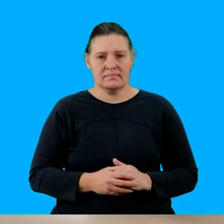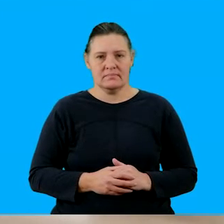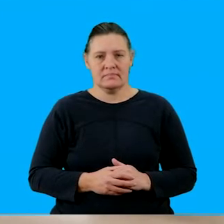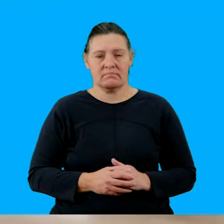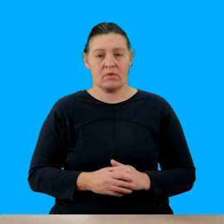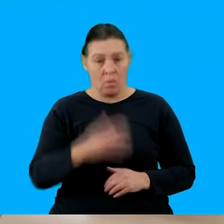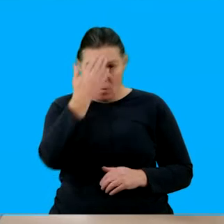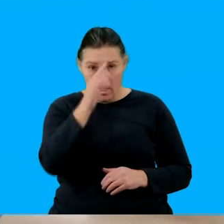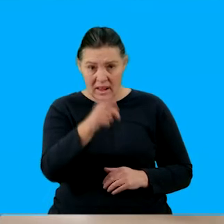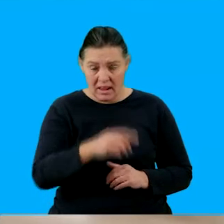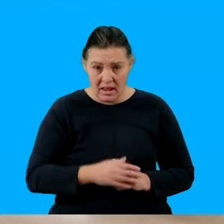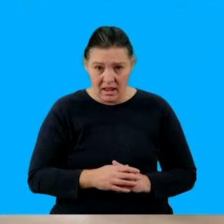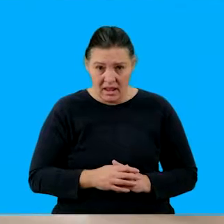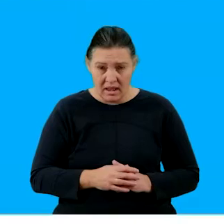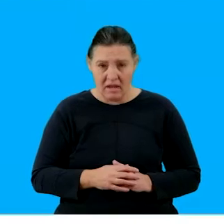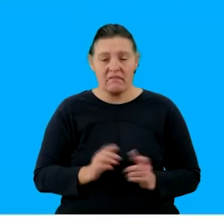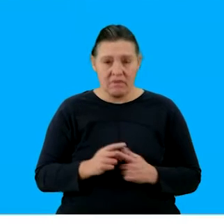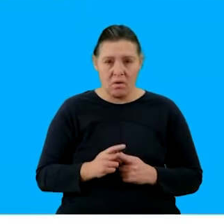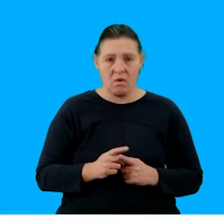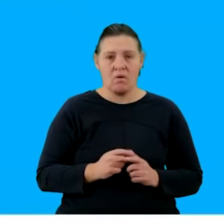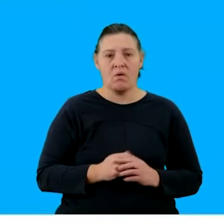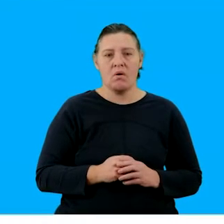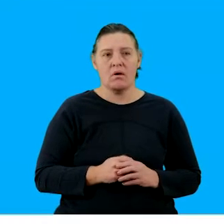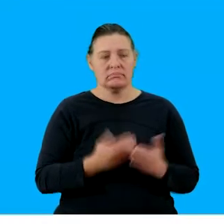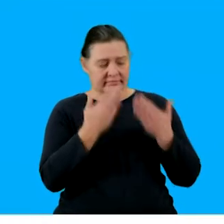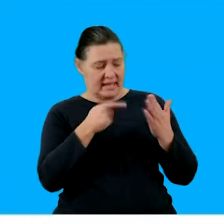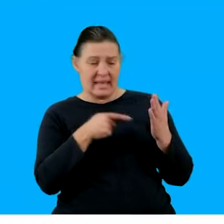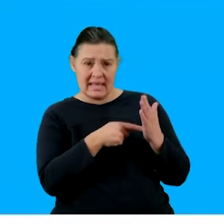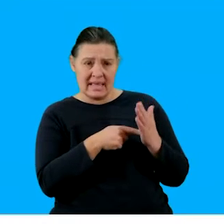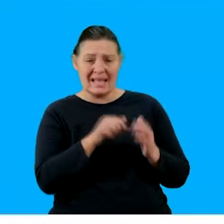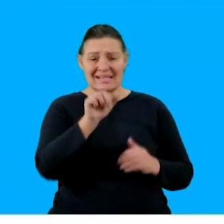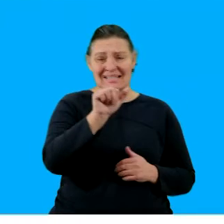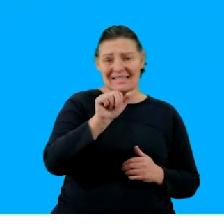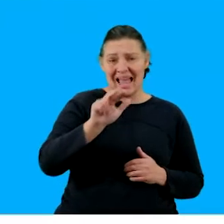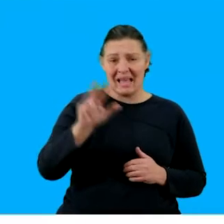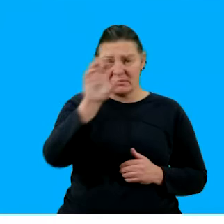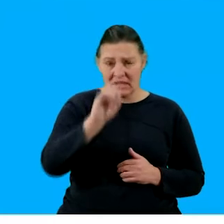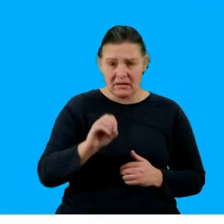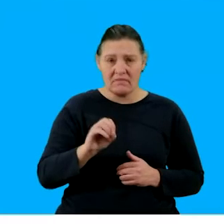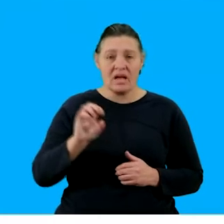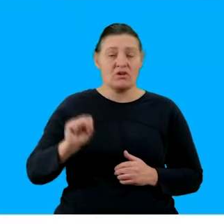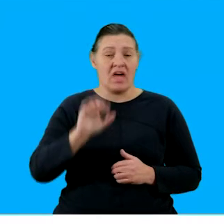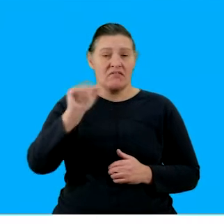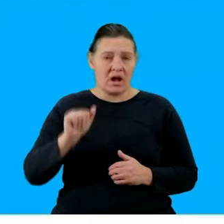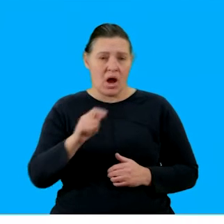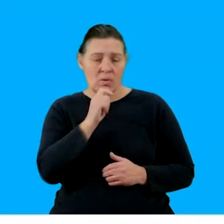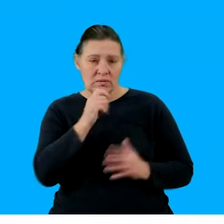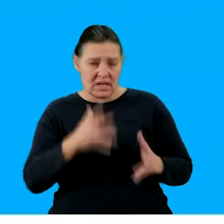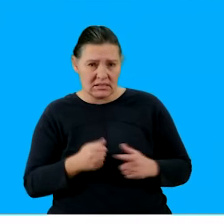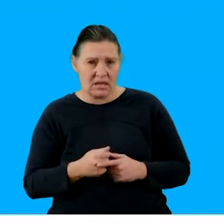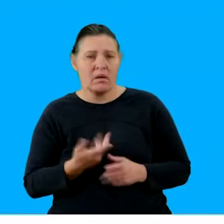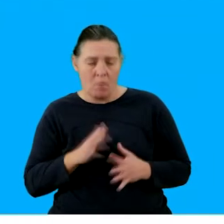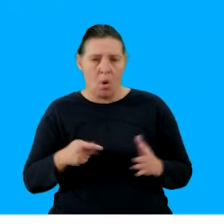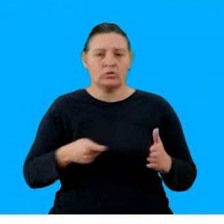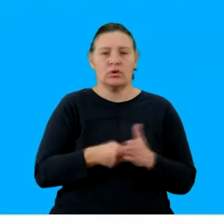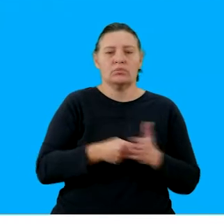Now, did you know, according to Mastercard study, 68% of SA consumers are shopping more